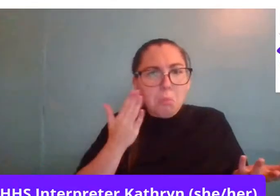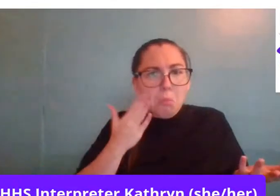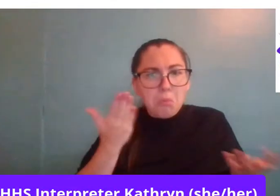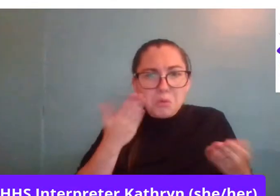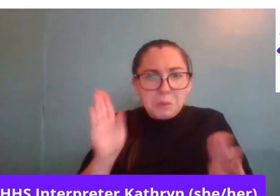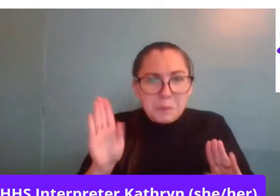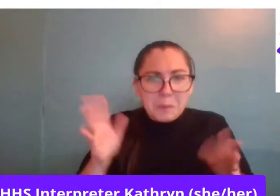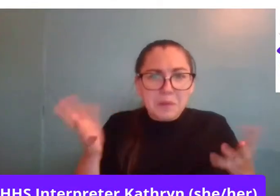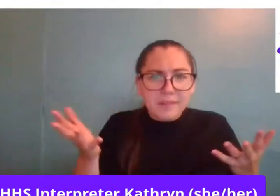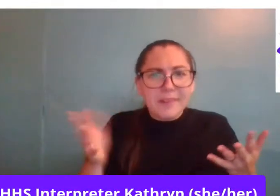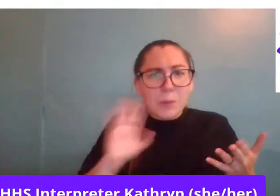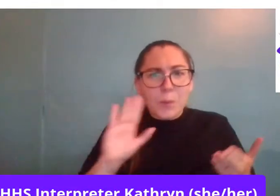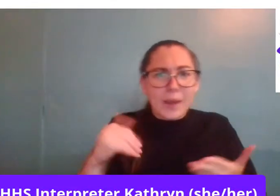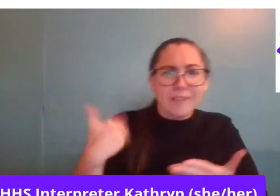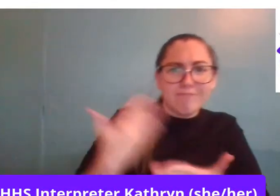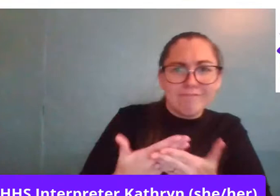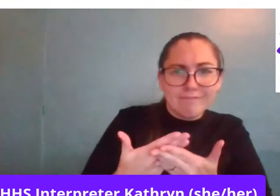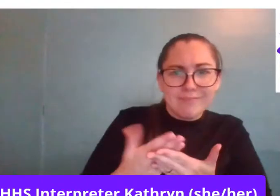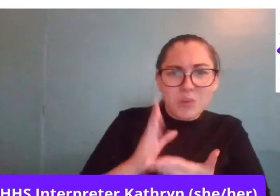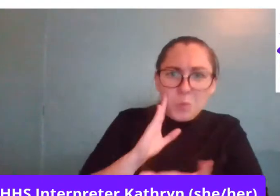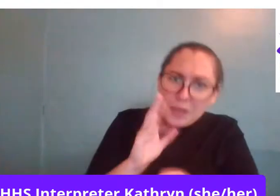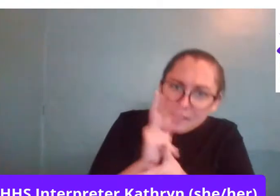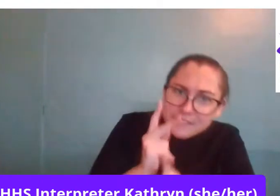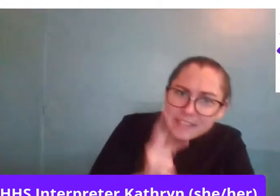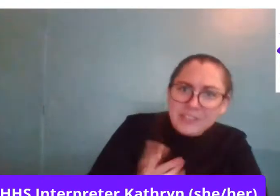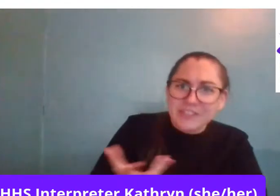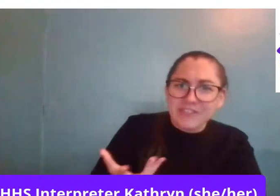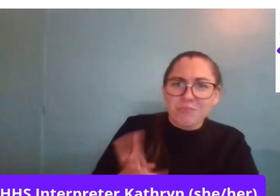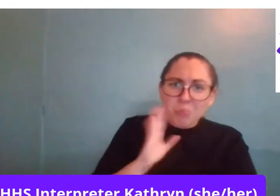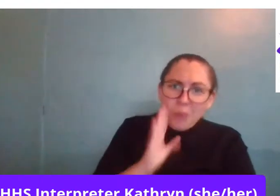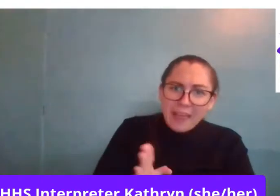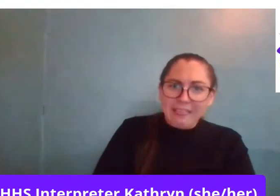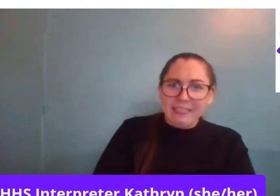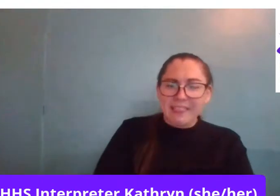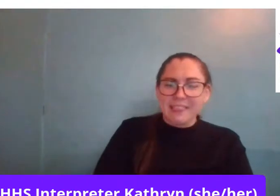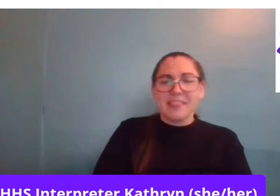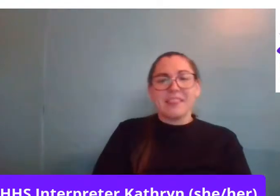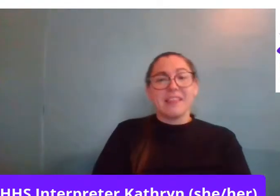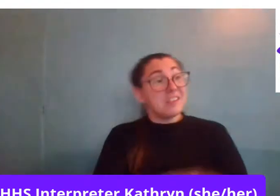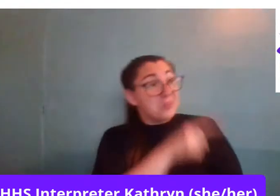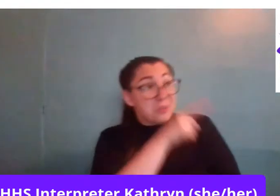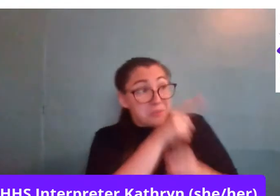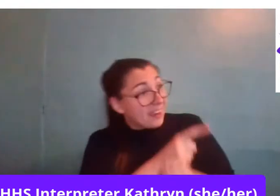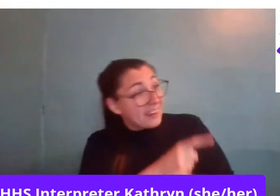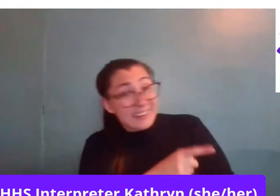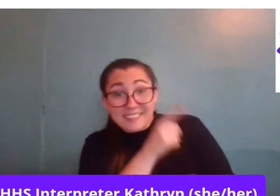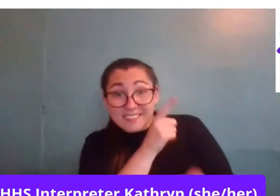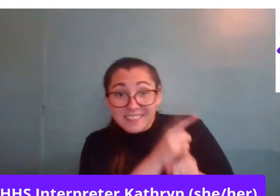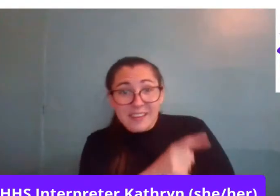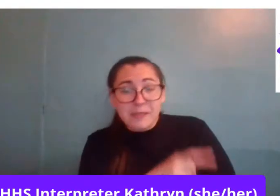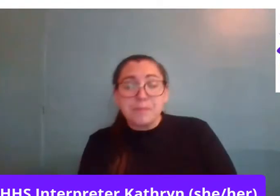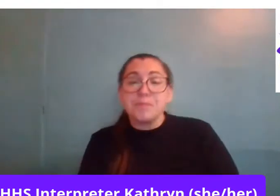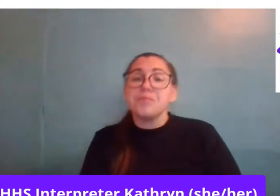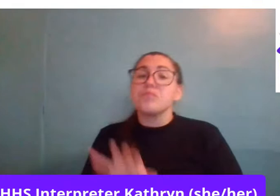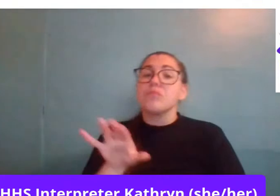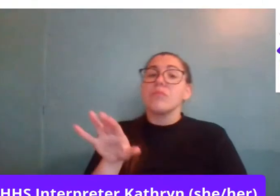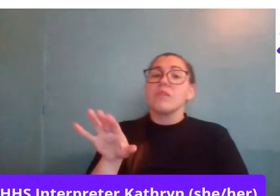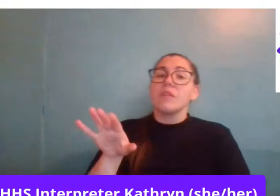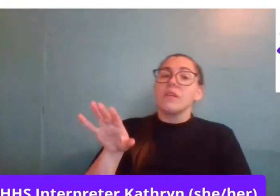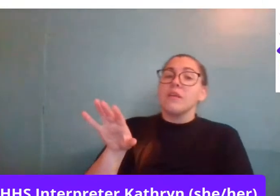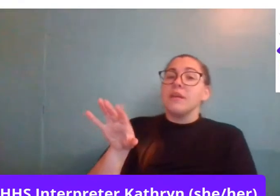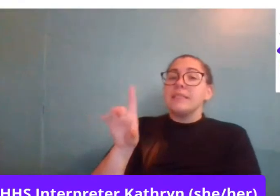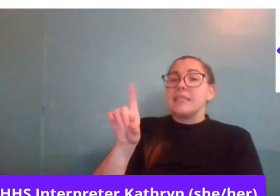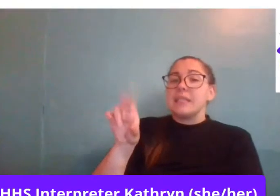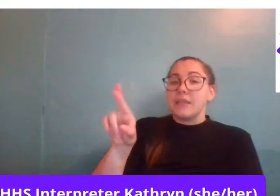we'll get there. We'll get there. We'll get there. You're right. We are now at the